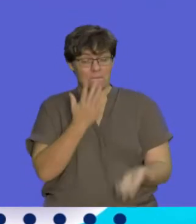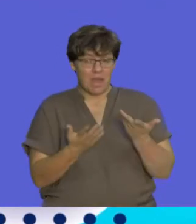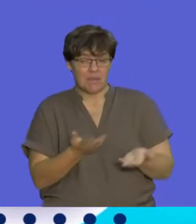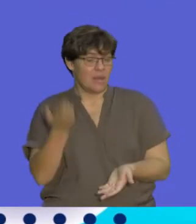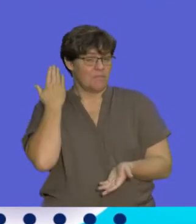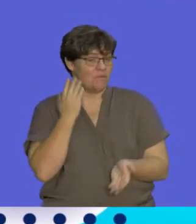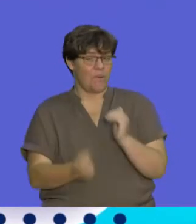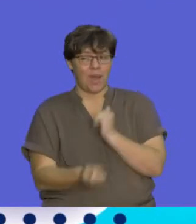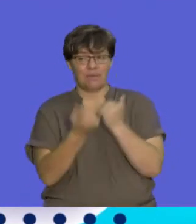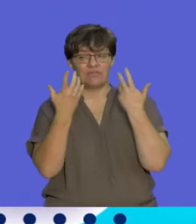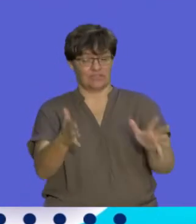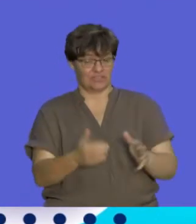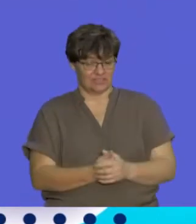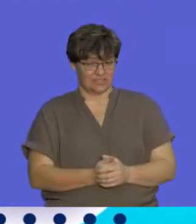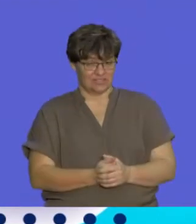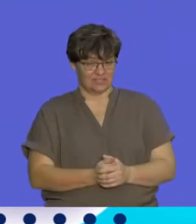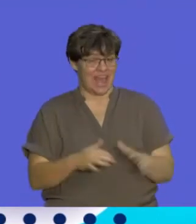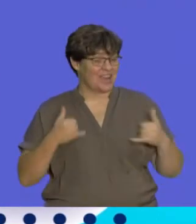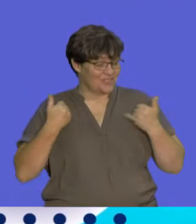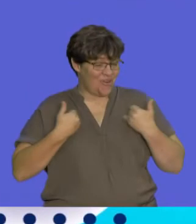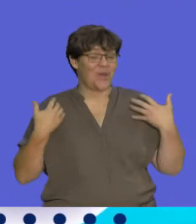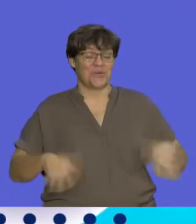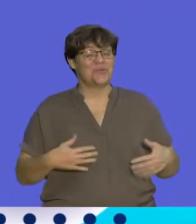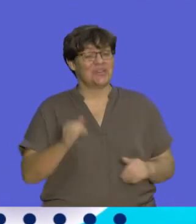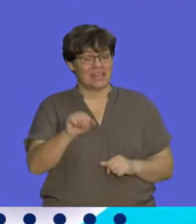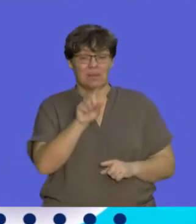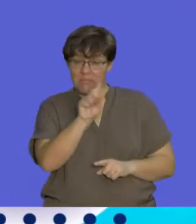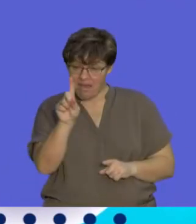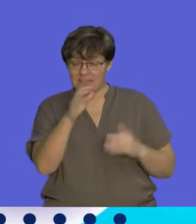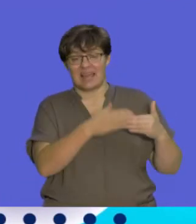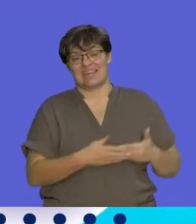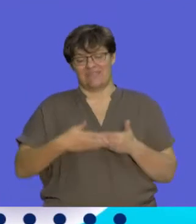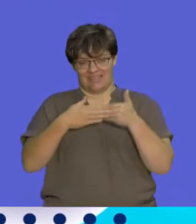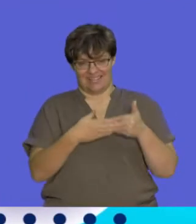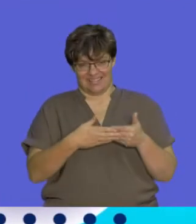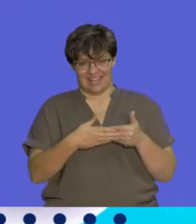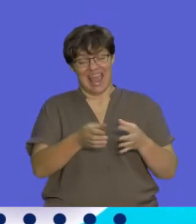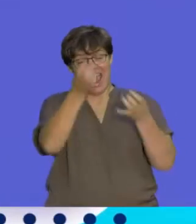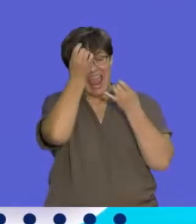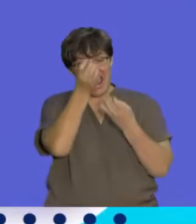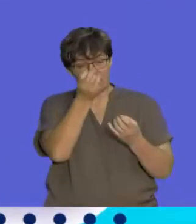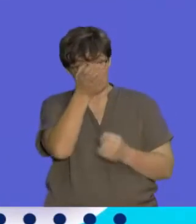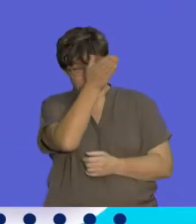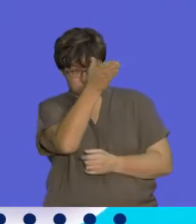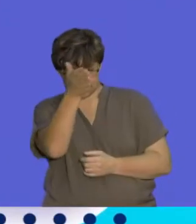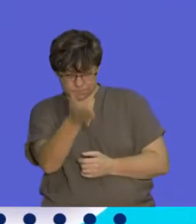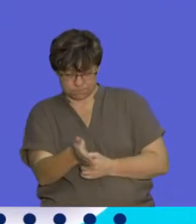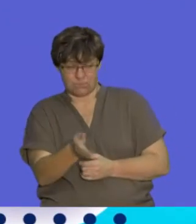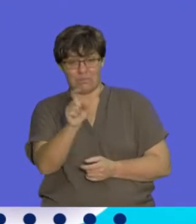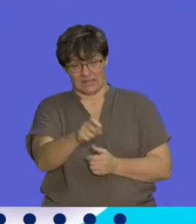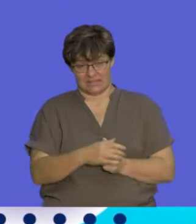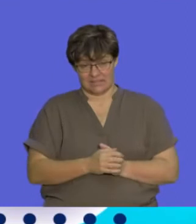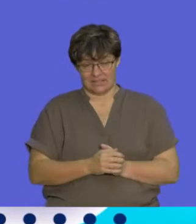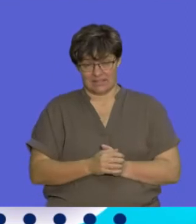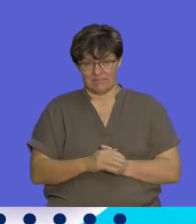before. They're a lot of fun, but you have to be careful to put all the information into the tree diagram. So let's take a